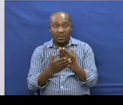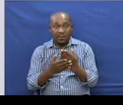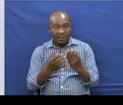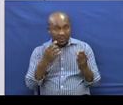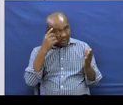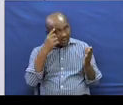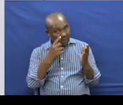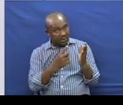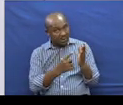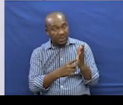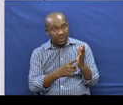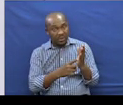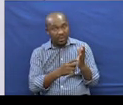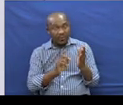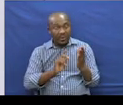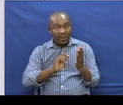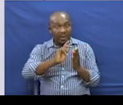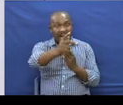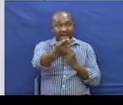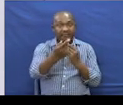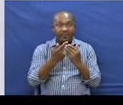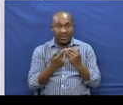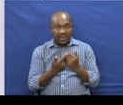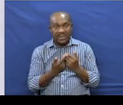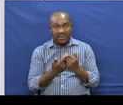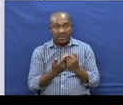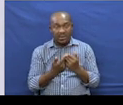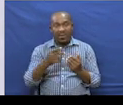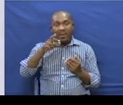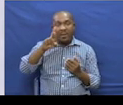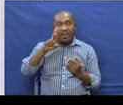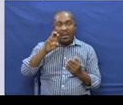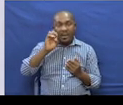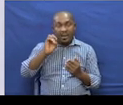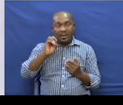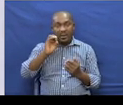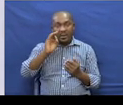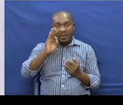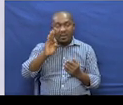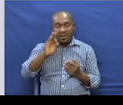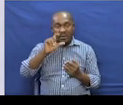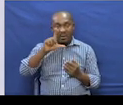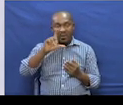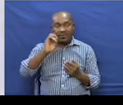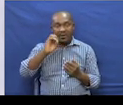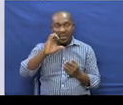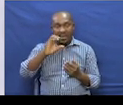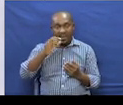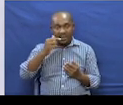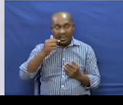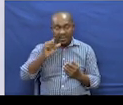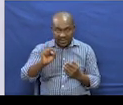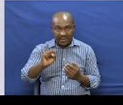the existence of democracy. It is believed that multi-party political system is